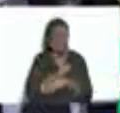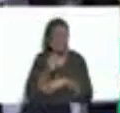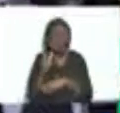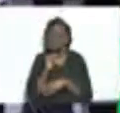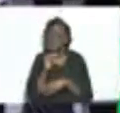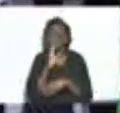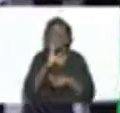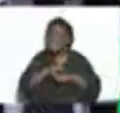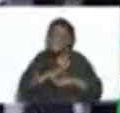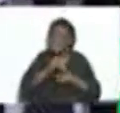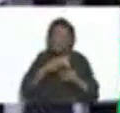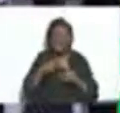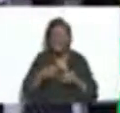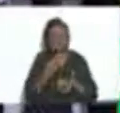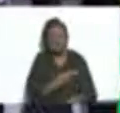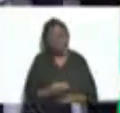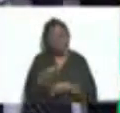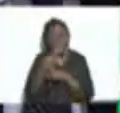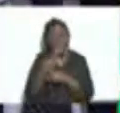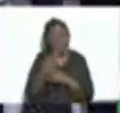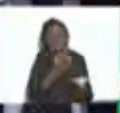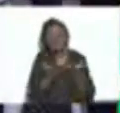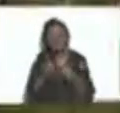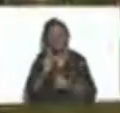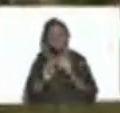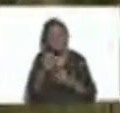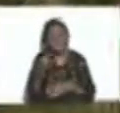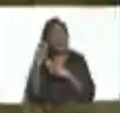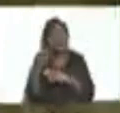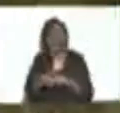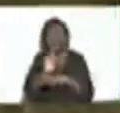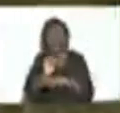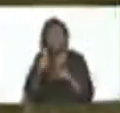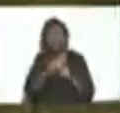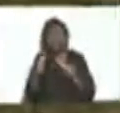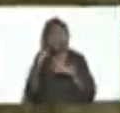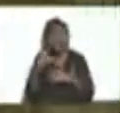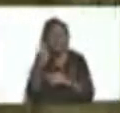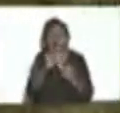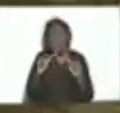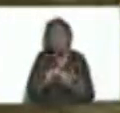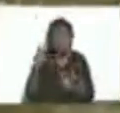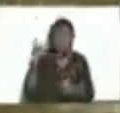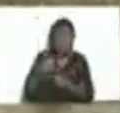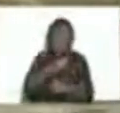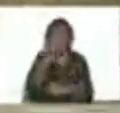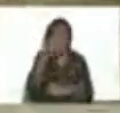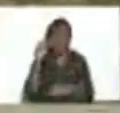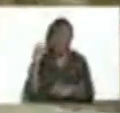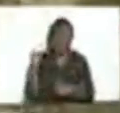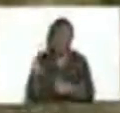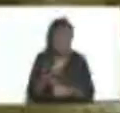until relief is brought to the people of the Bahamas. East Grand Bahama, one of those areas hardest hit during